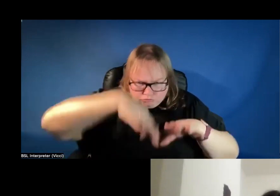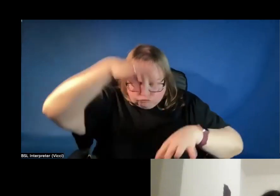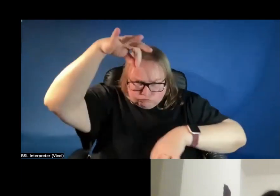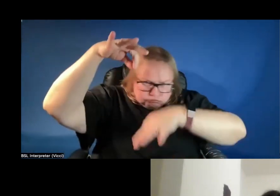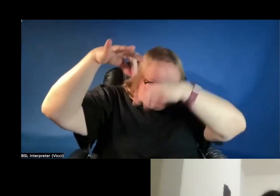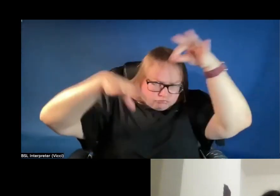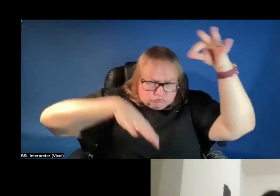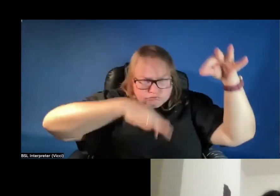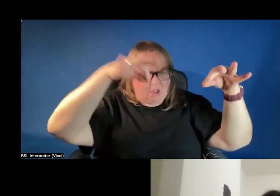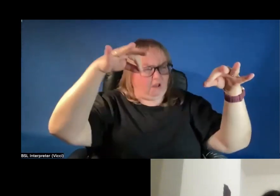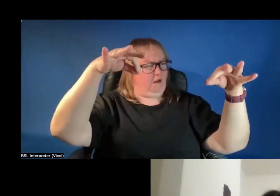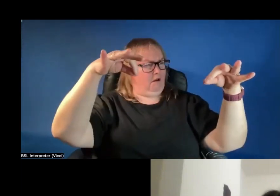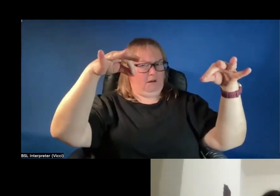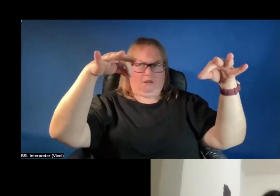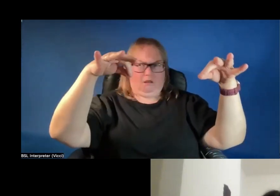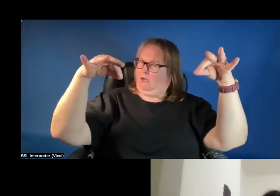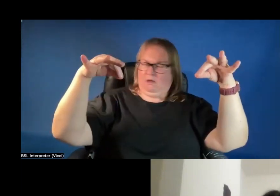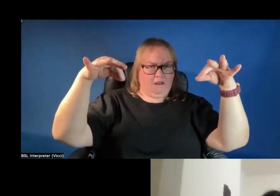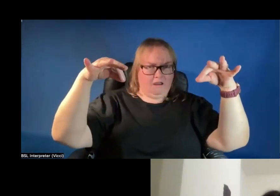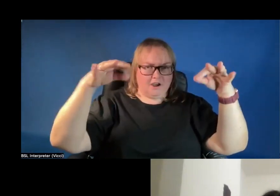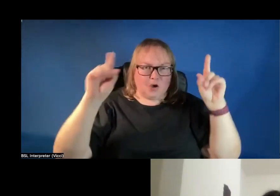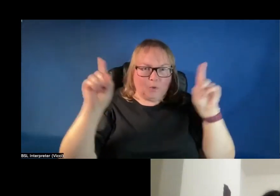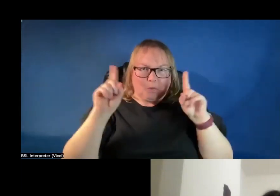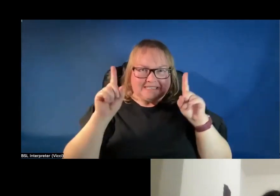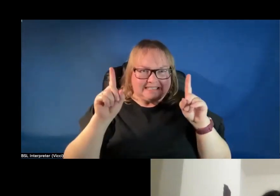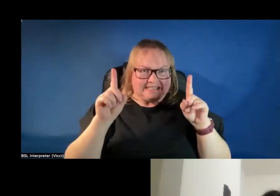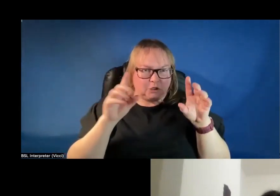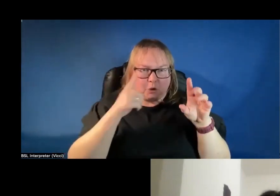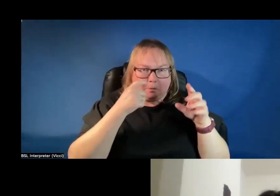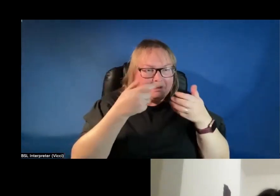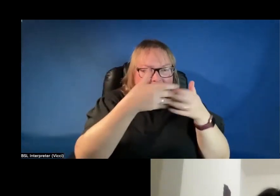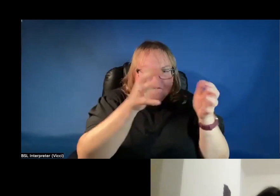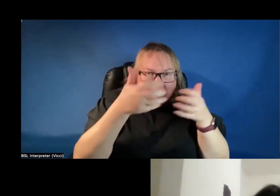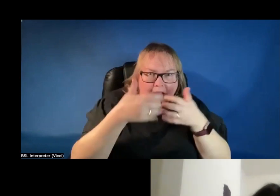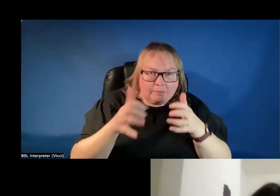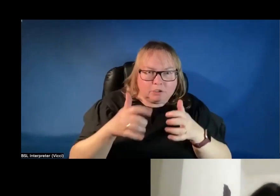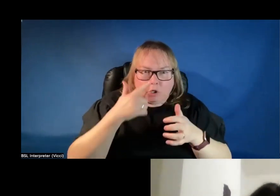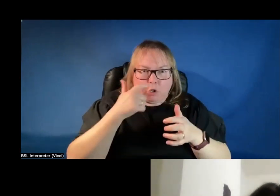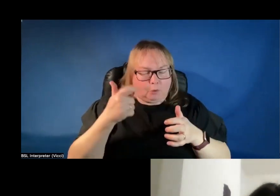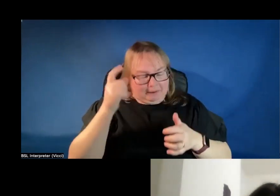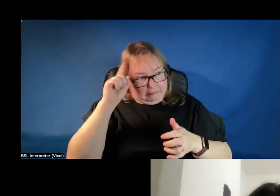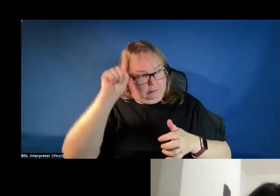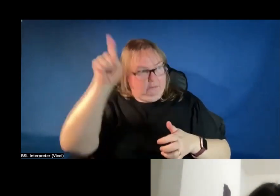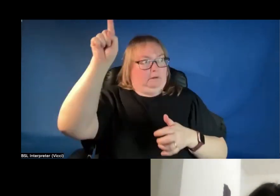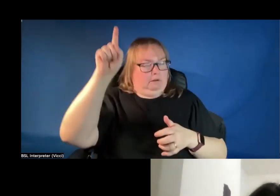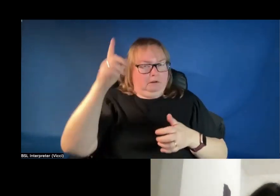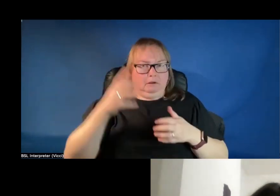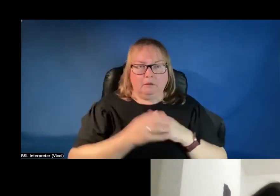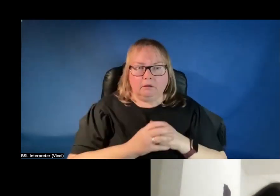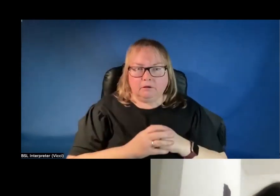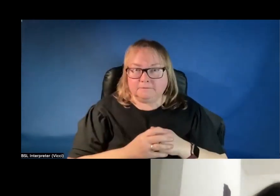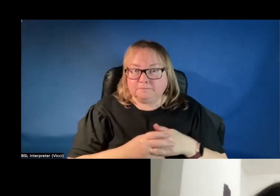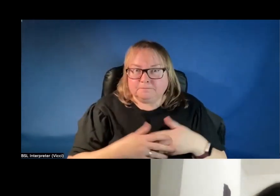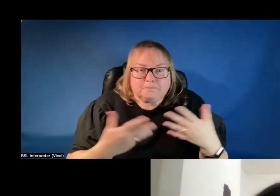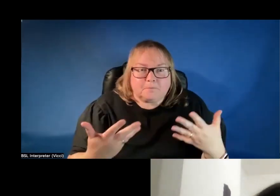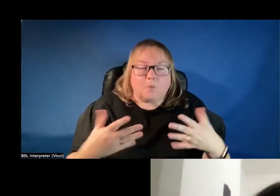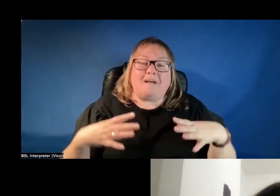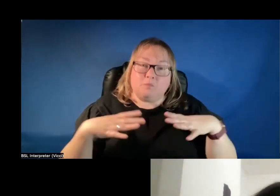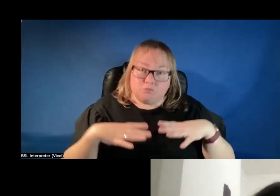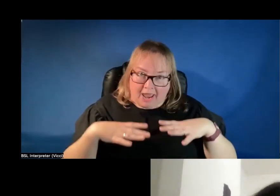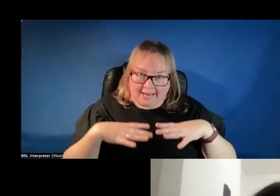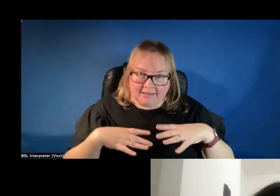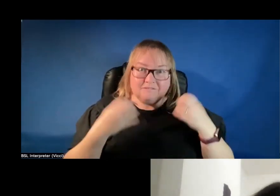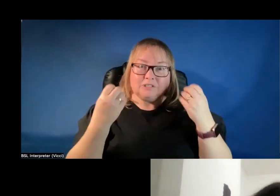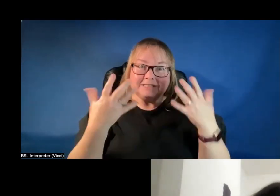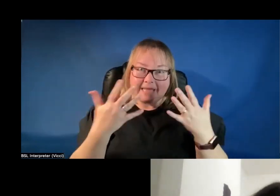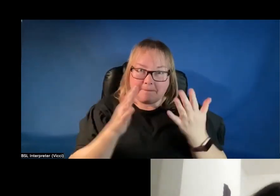moments of kind of the fragment or the flash or whatever it is might be. But yeah, we're going to have a 10-minute break now, and then we're going to come back and